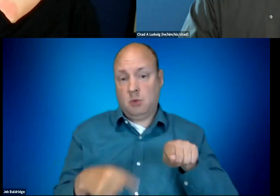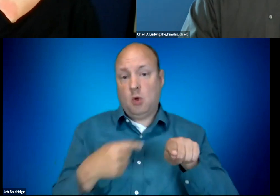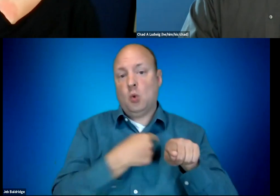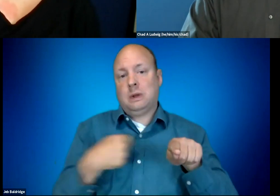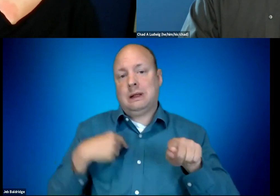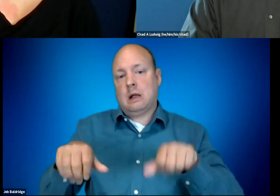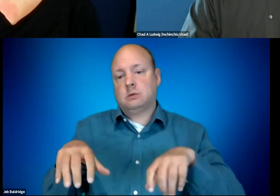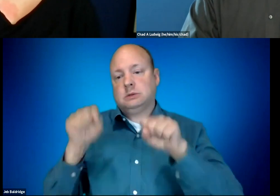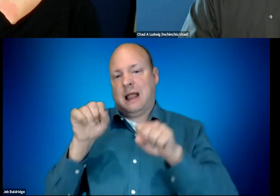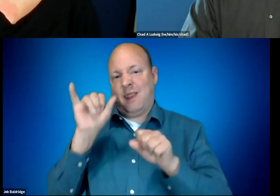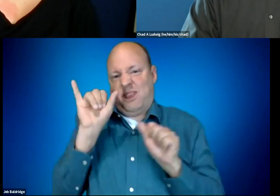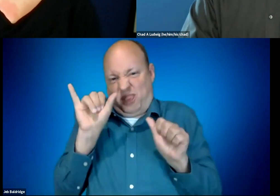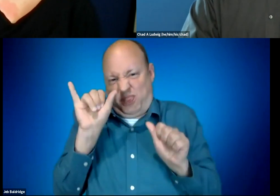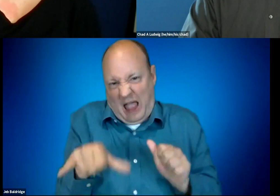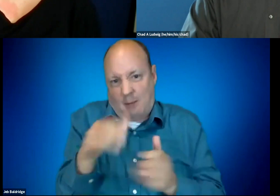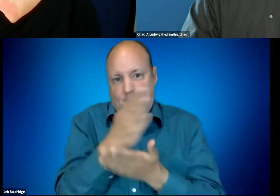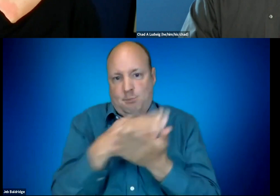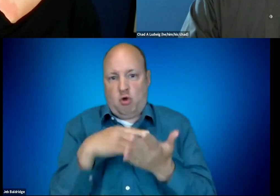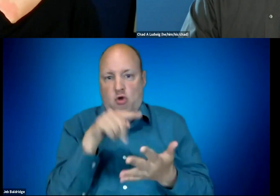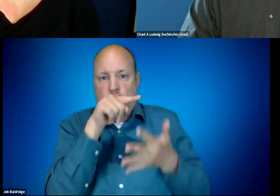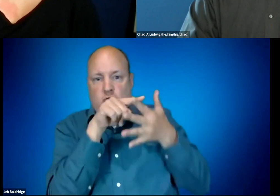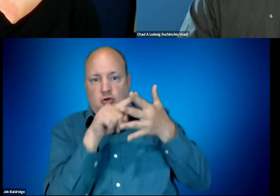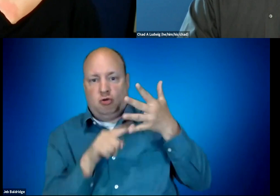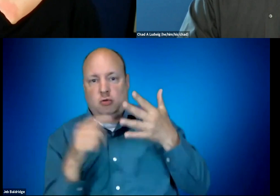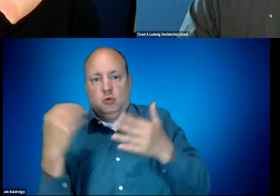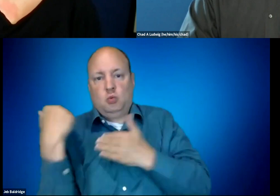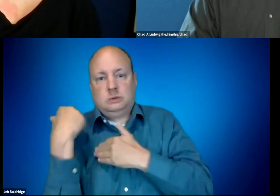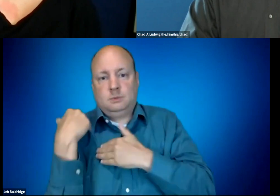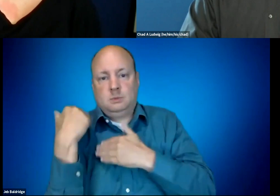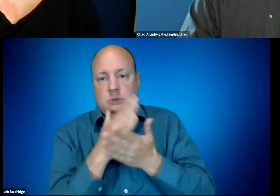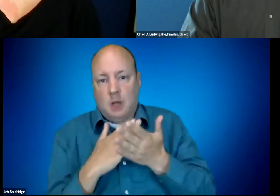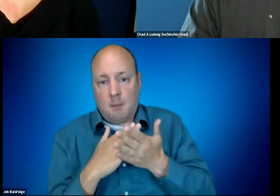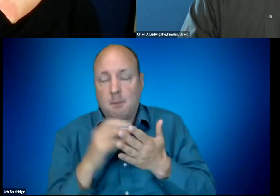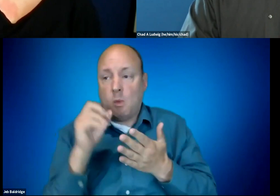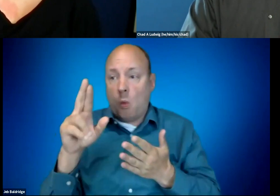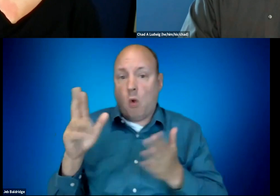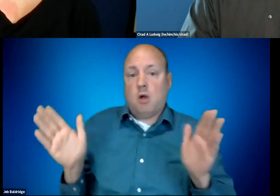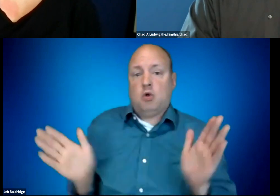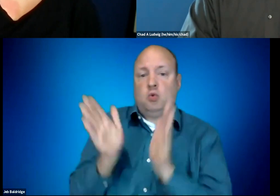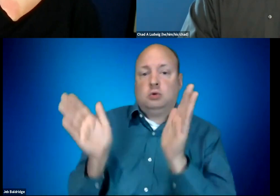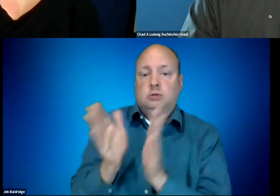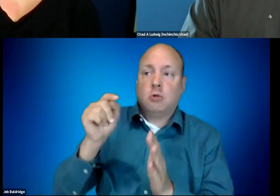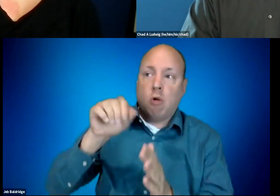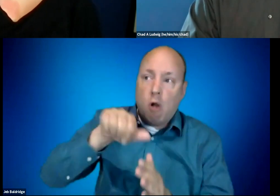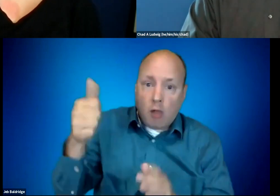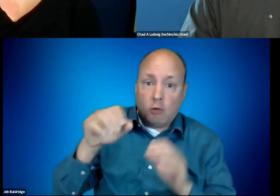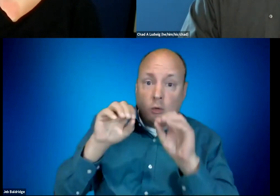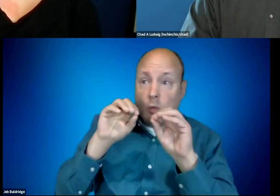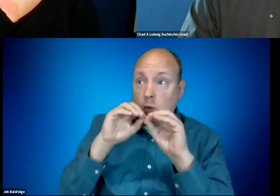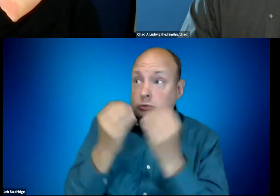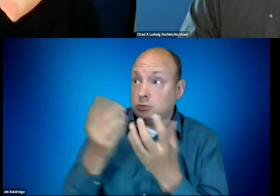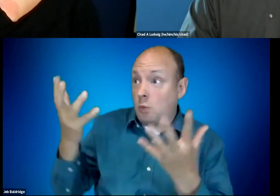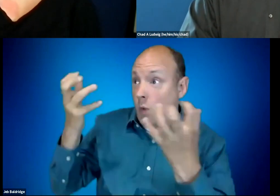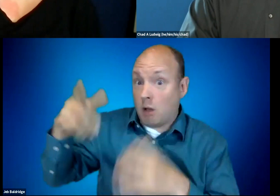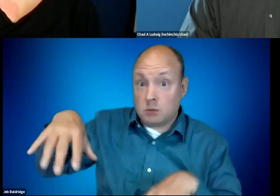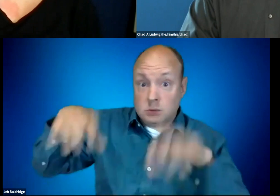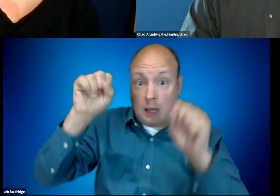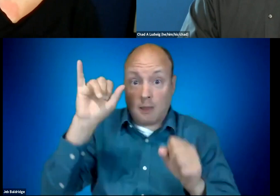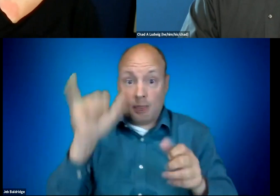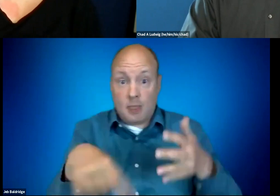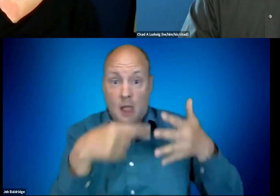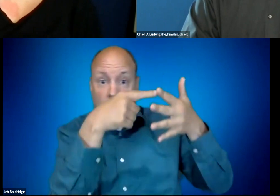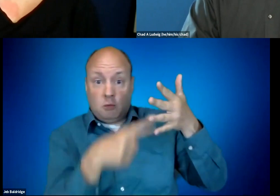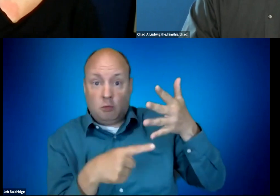services that you can and can't provide. And then we can take that part, those responsibilities of what you can't do, and encourage